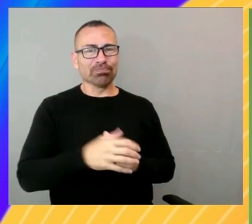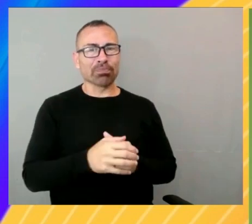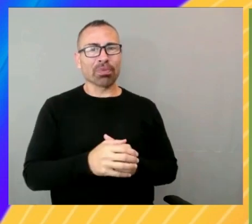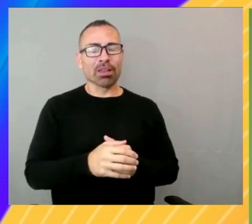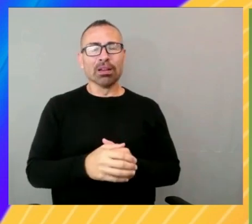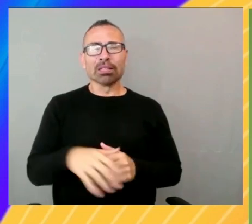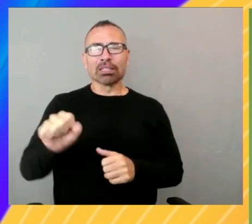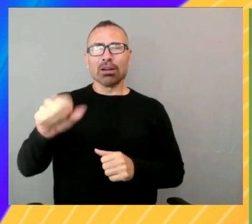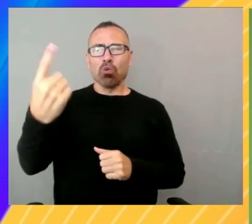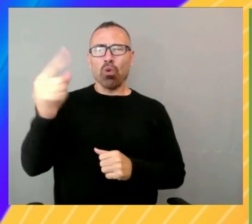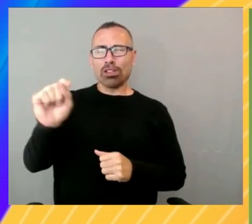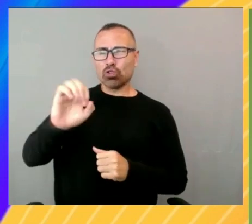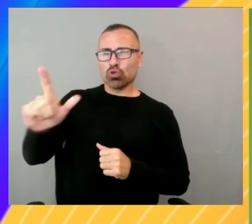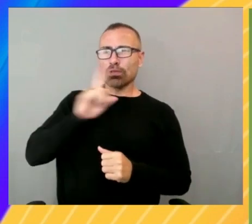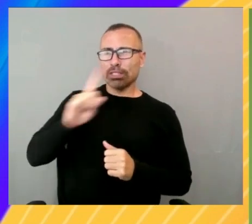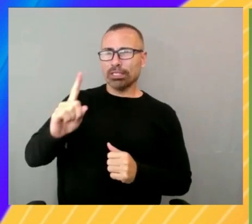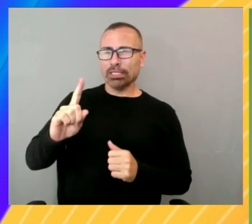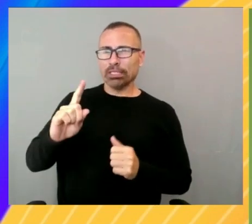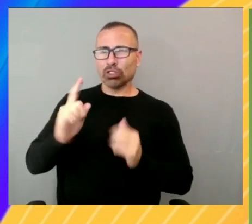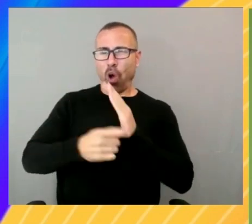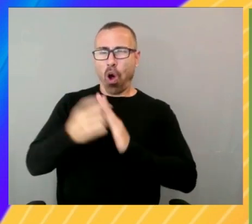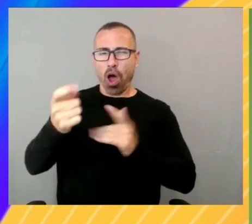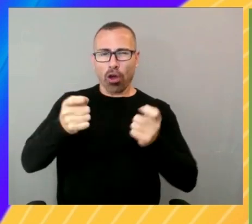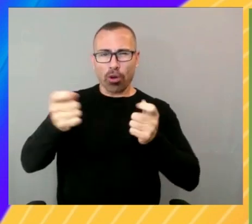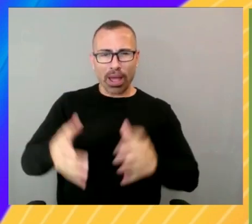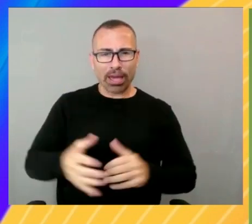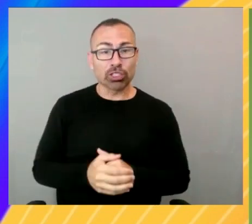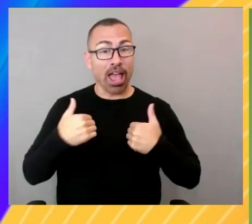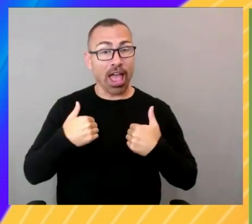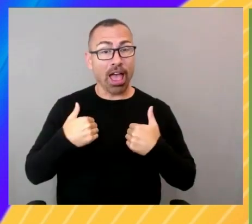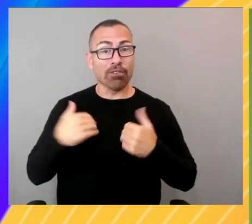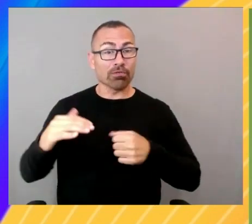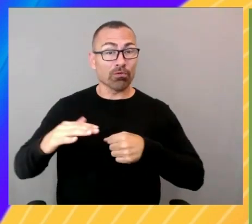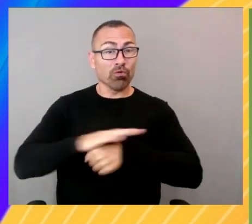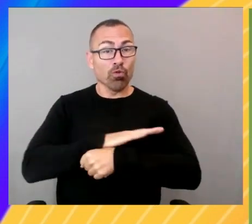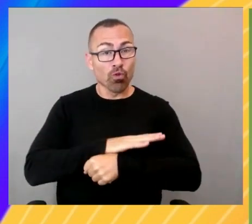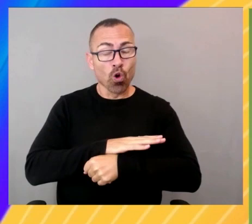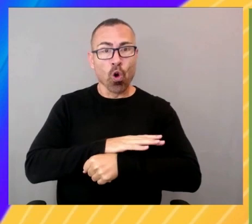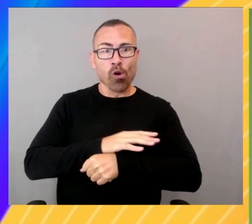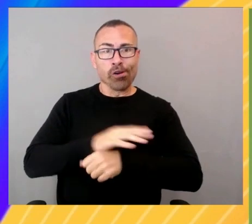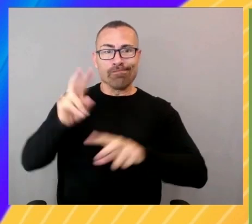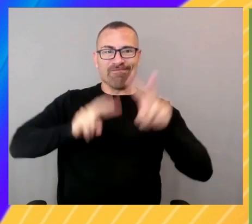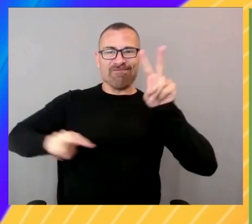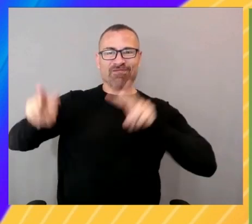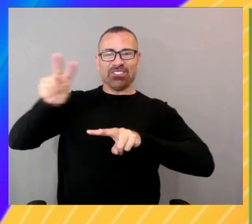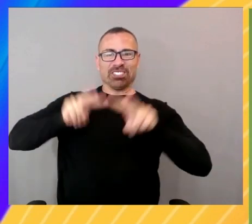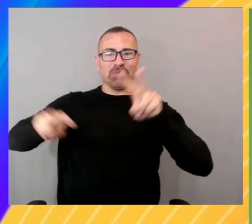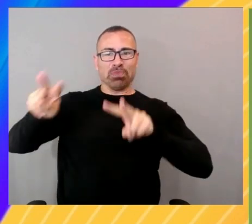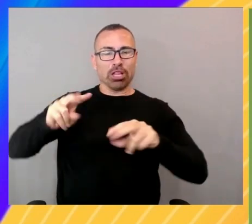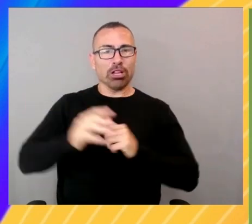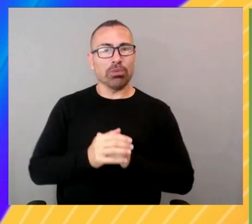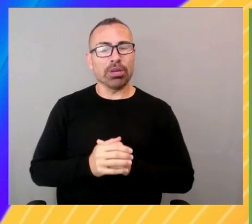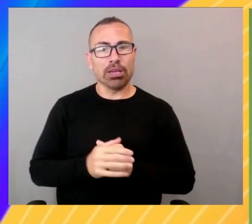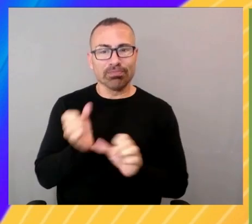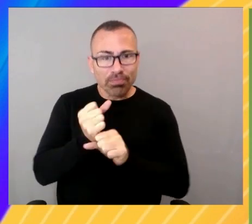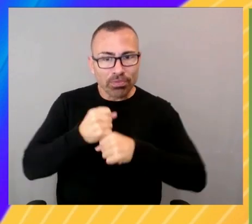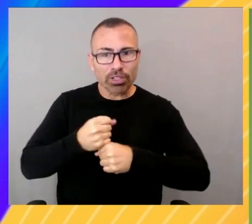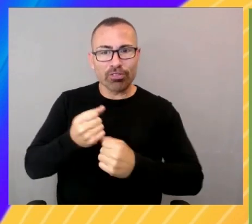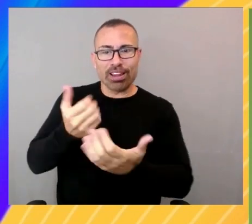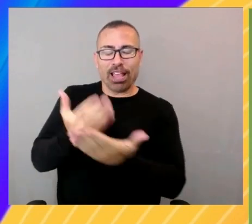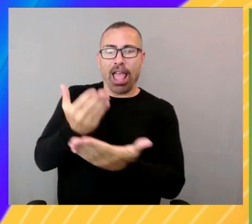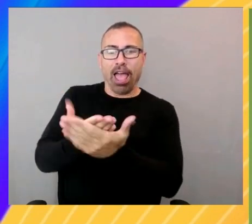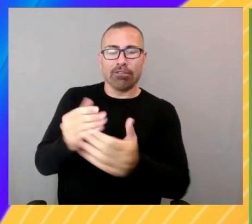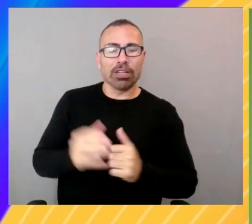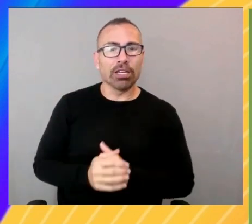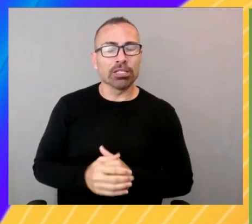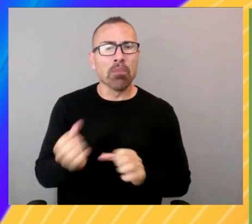point, having that full visibility, generating this evidence, and making sure the right guardrails and everything is in line with compliance. These